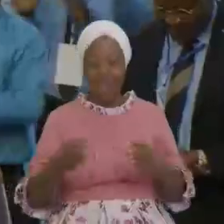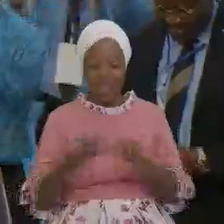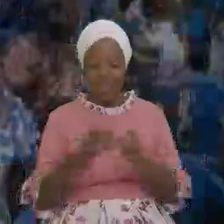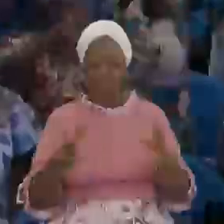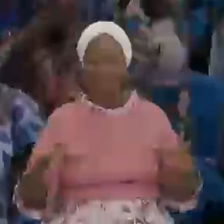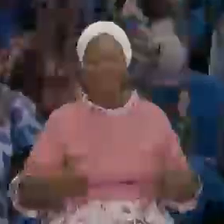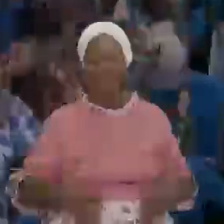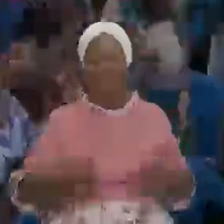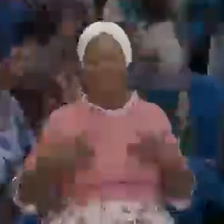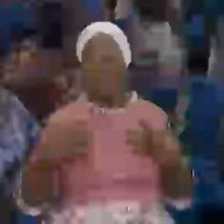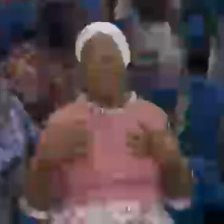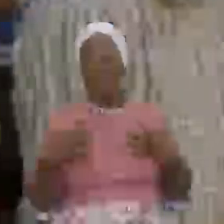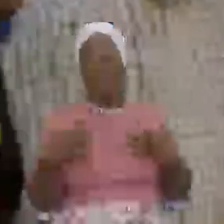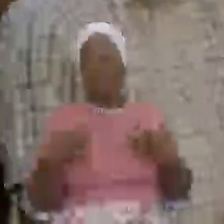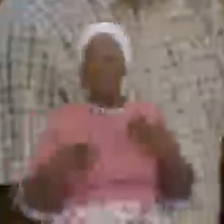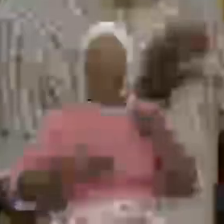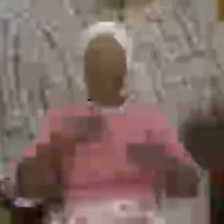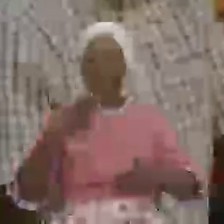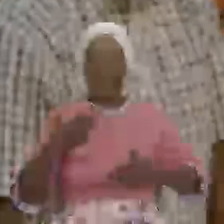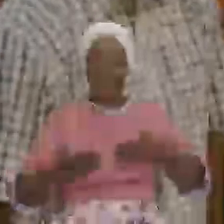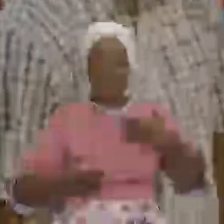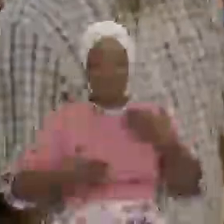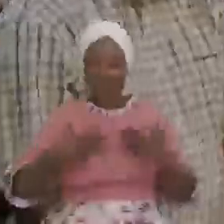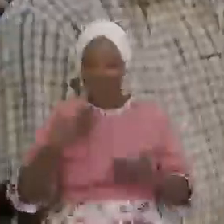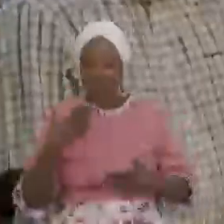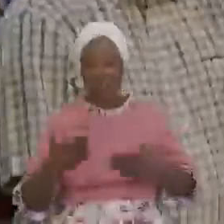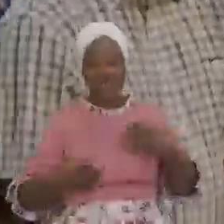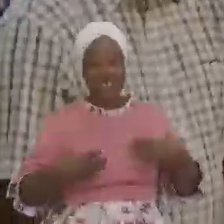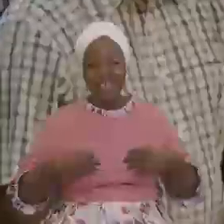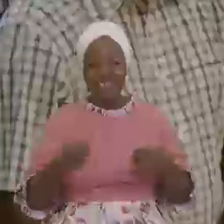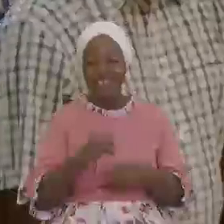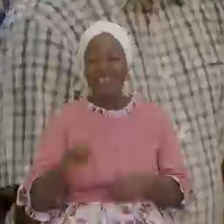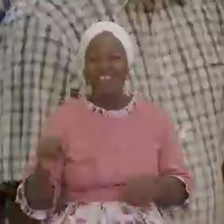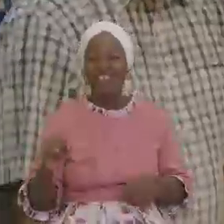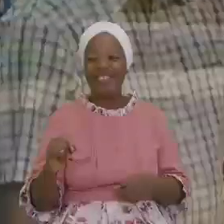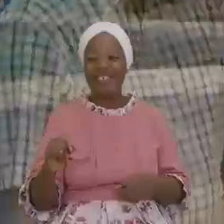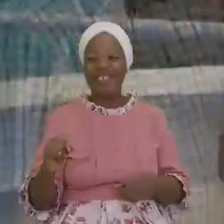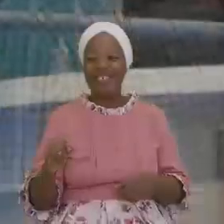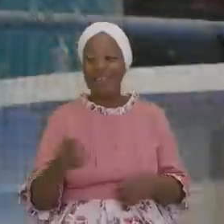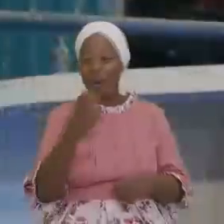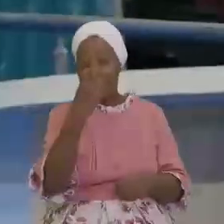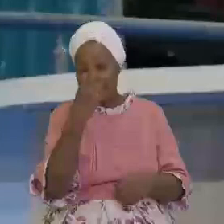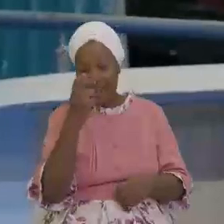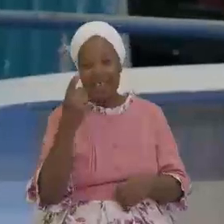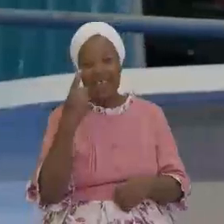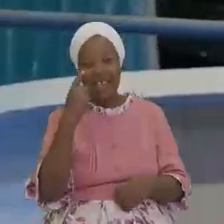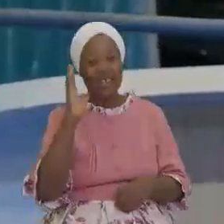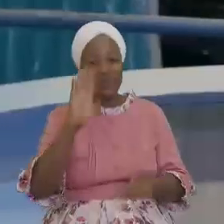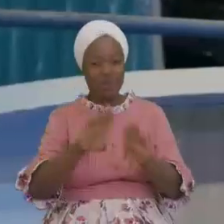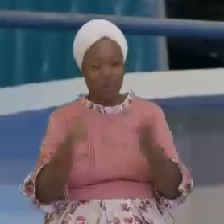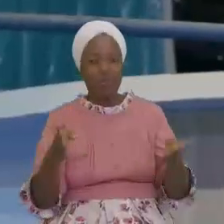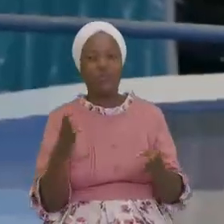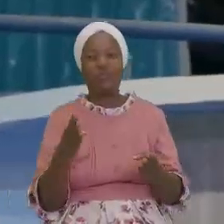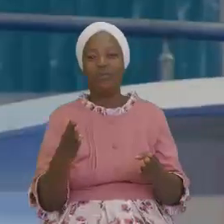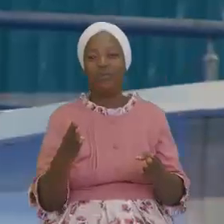life, joy, healing, blind eyes will open.